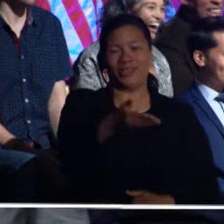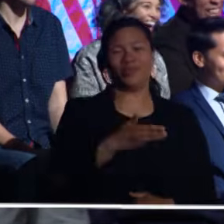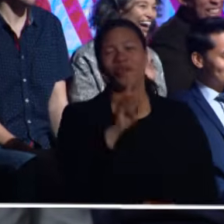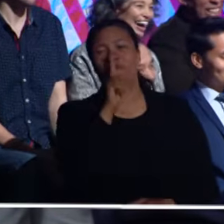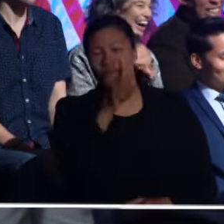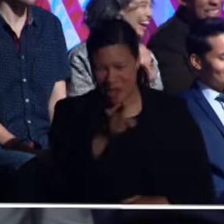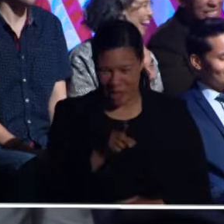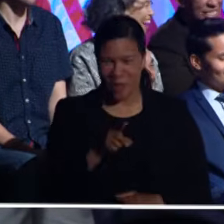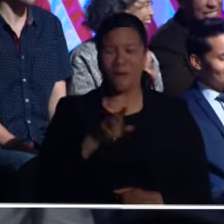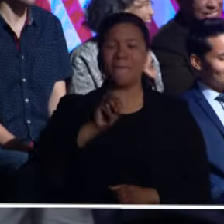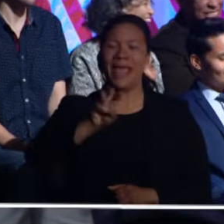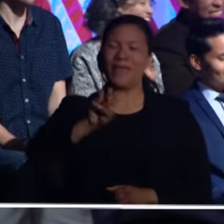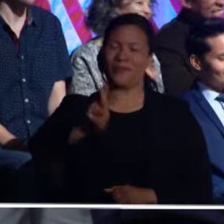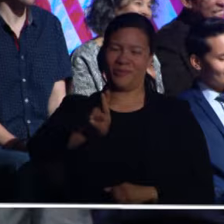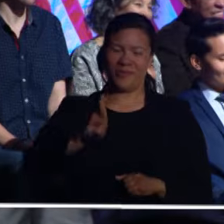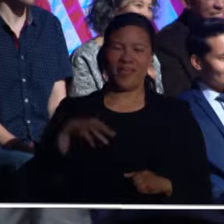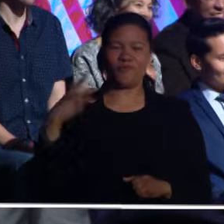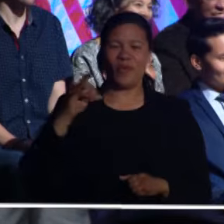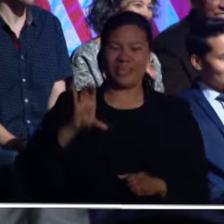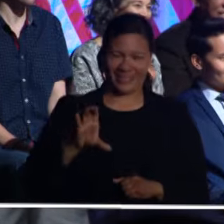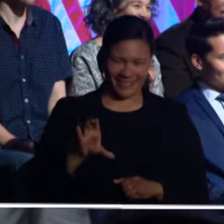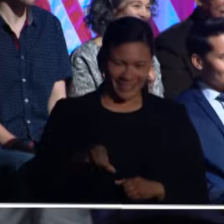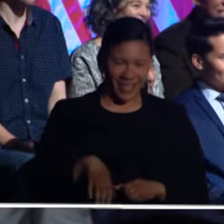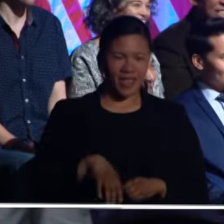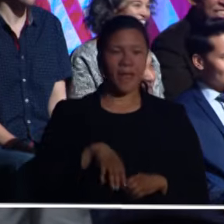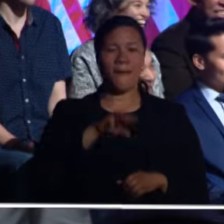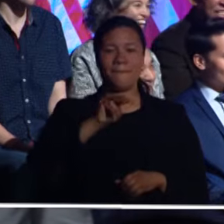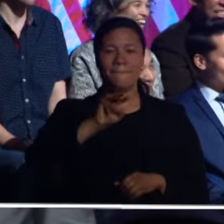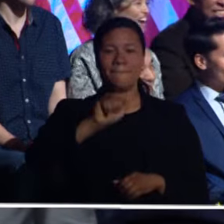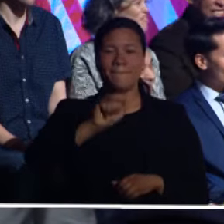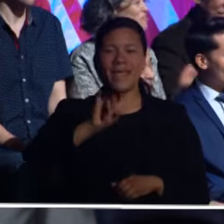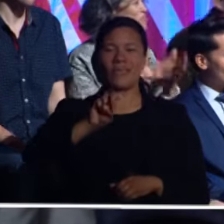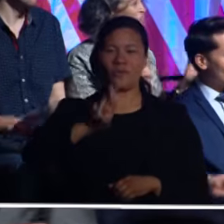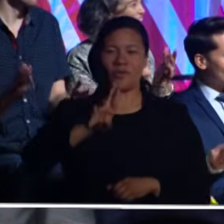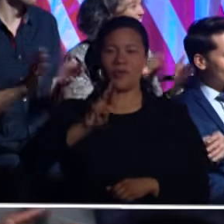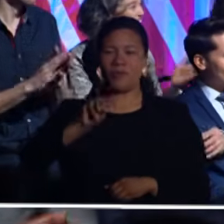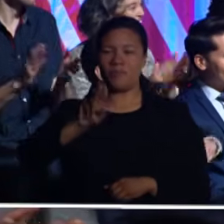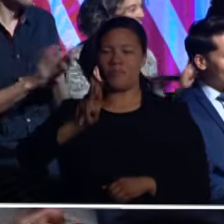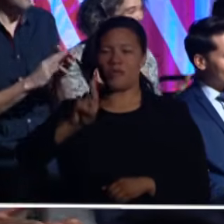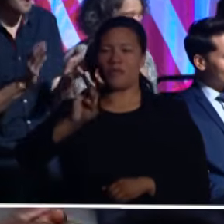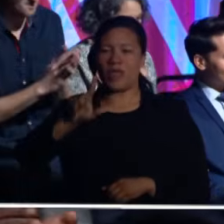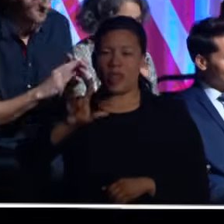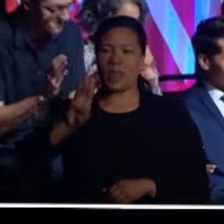of Columbia, Mayor Muriel Bowser.